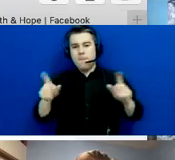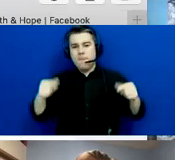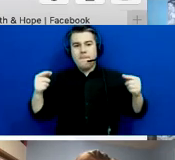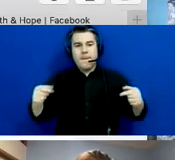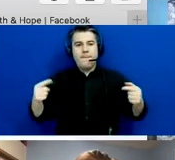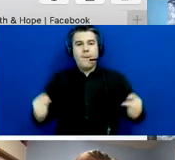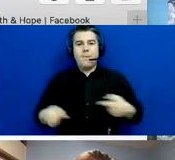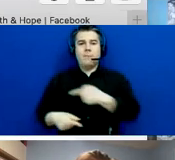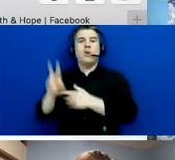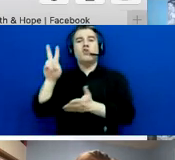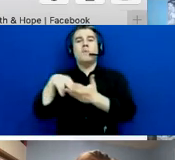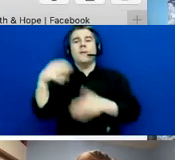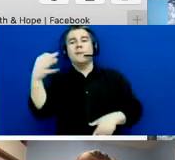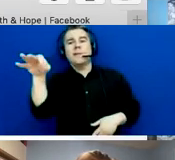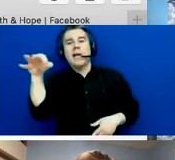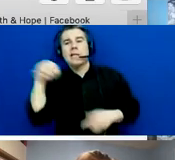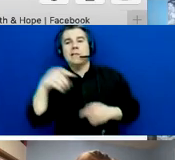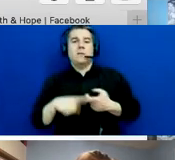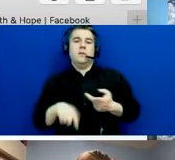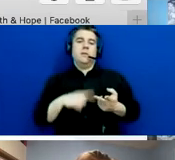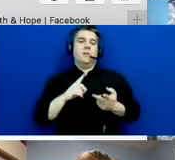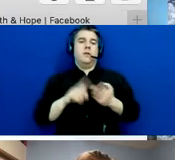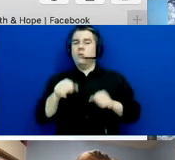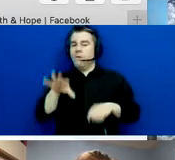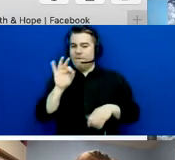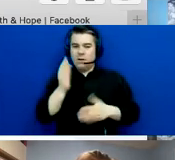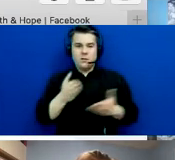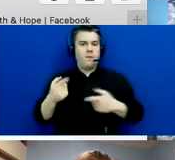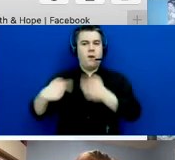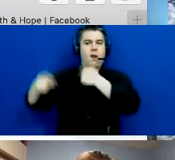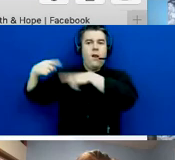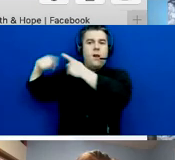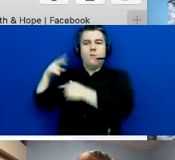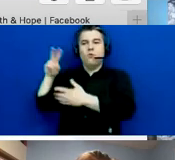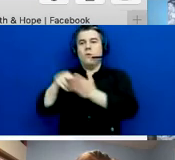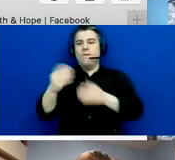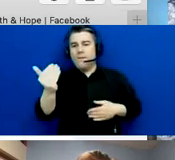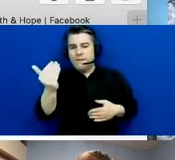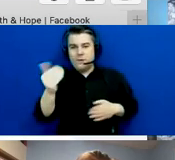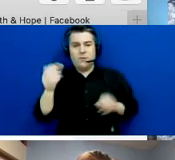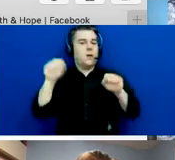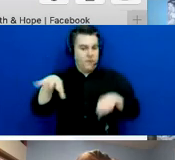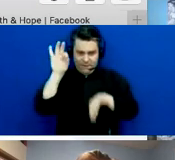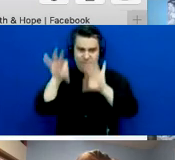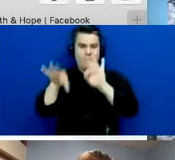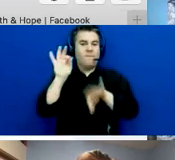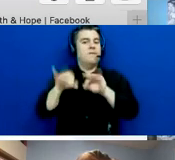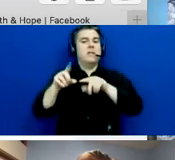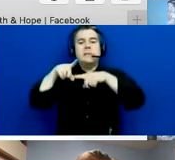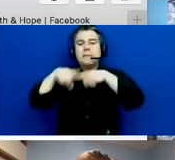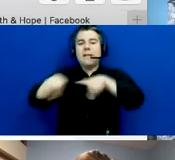is 2019, but you can find stuff from way back in 2015, just all kinds of